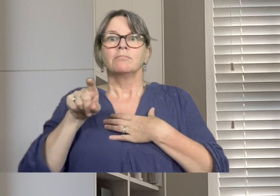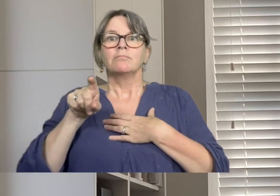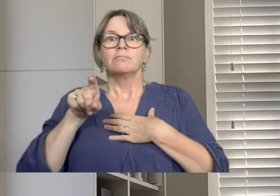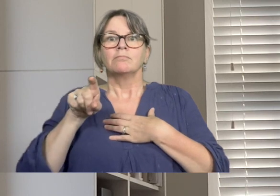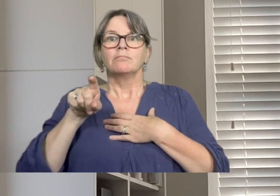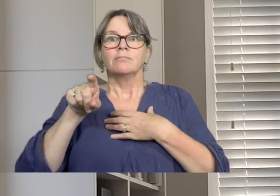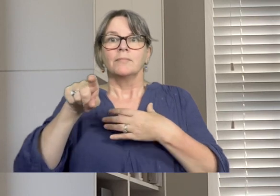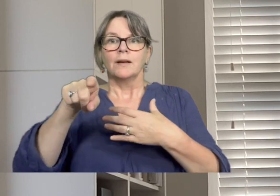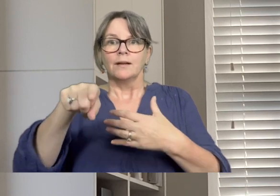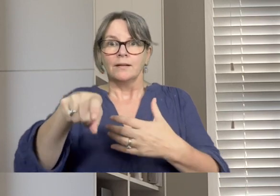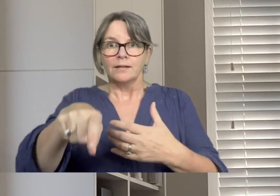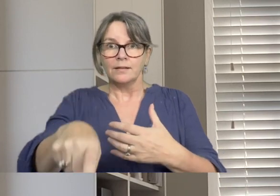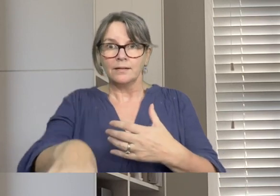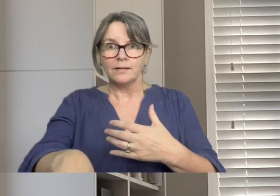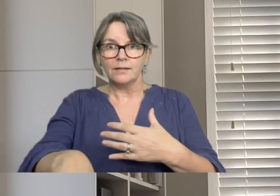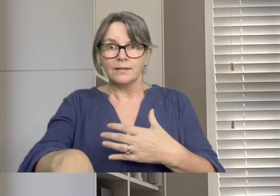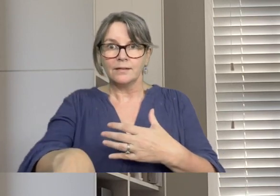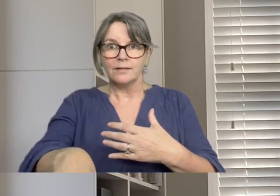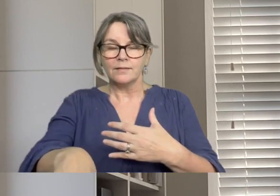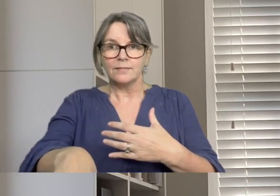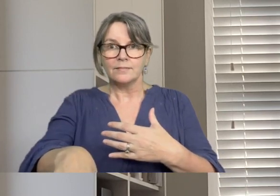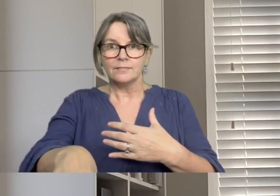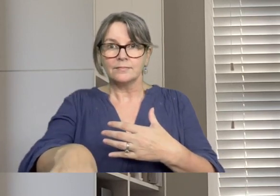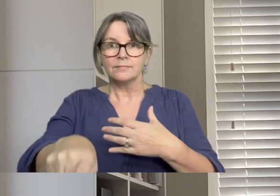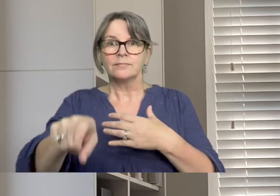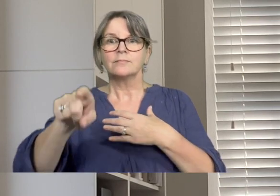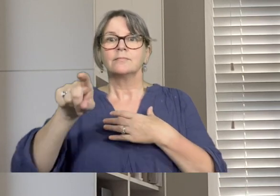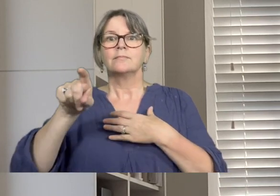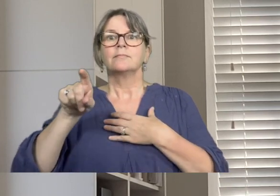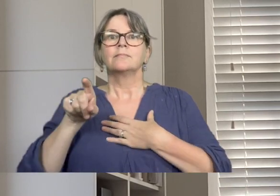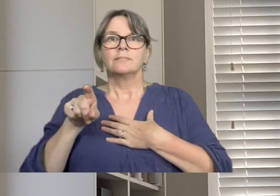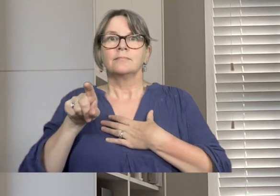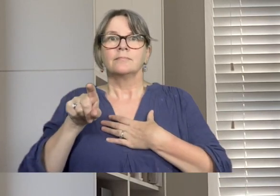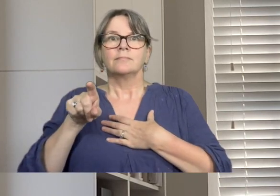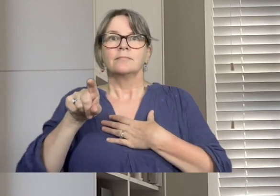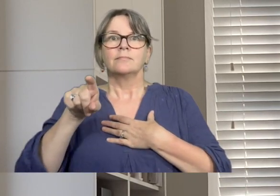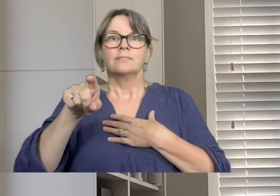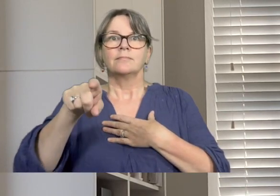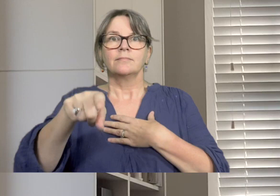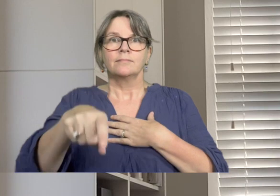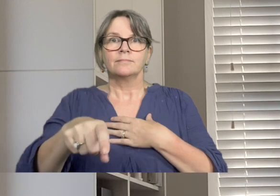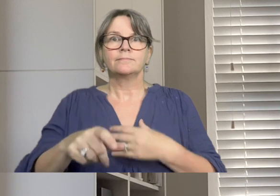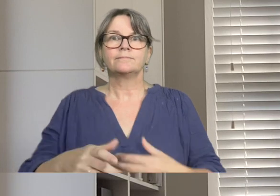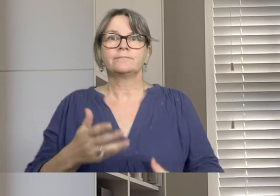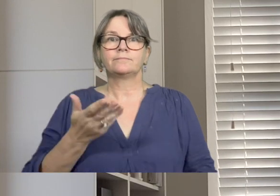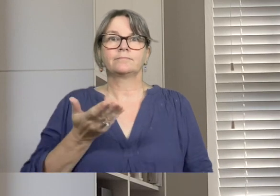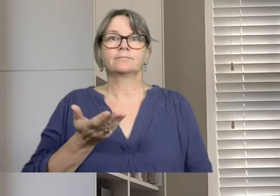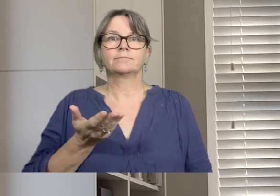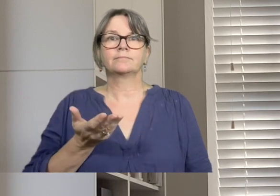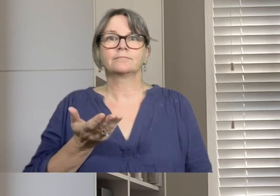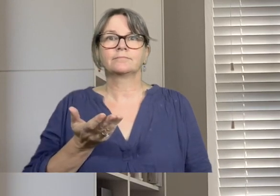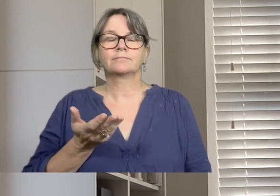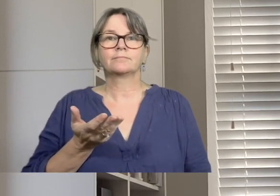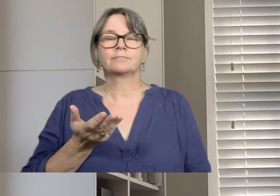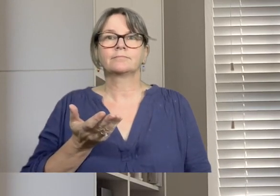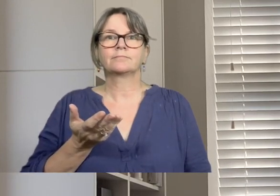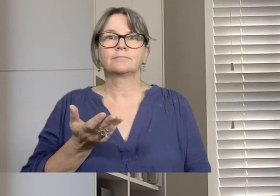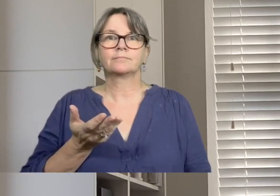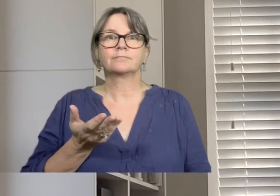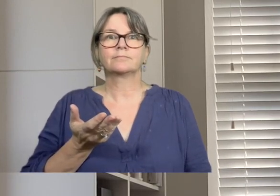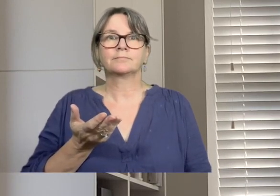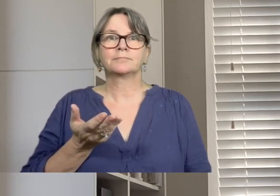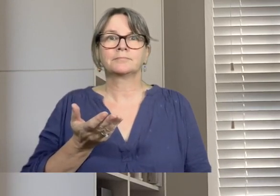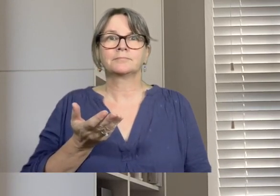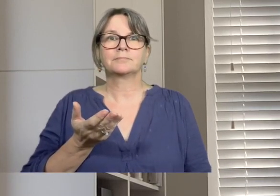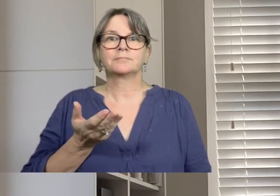is going to come forward. So we're going to take our breath in, we're going to breathe out, curl forwards. Now make sure your head is lovely and heavy and supported. The pelvis and the tail are anchored. We've